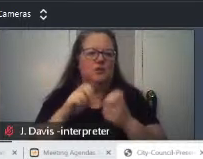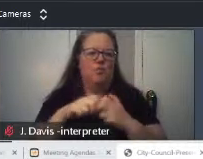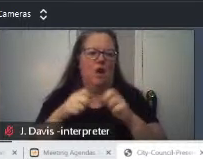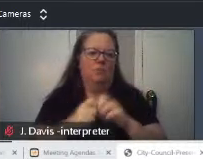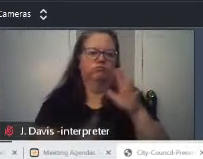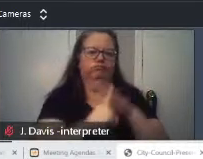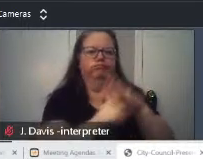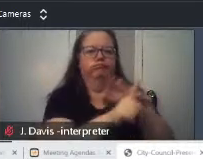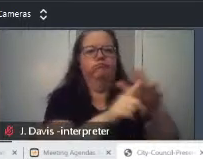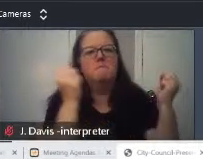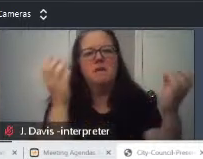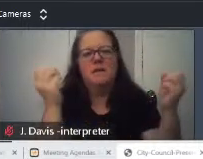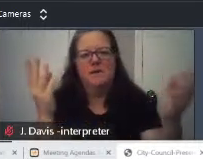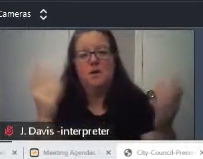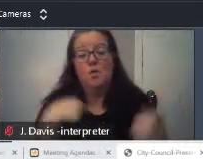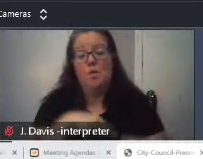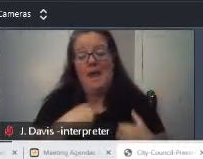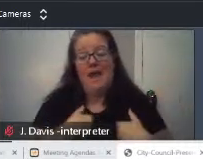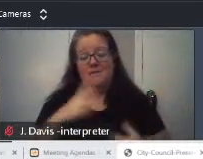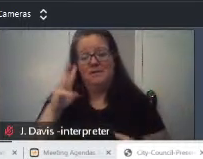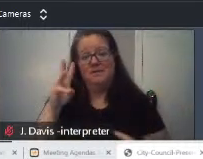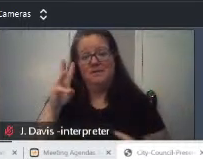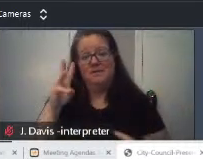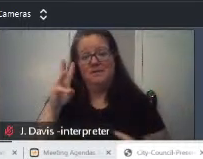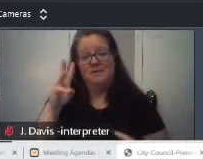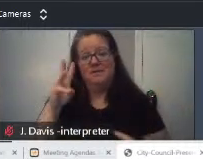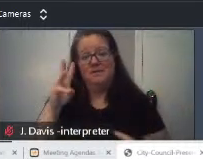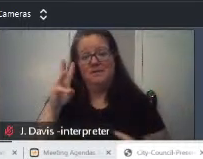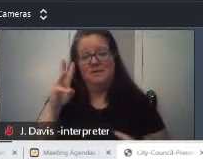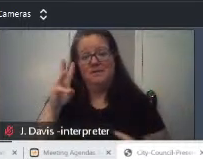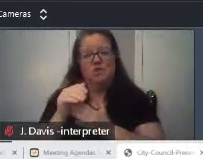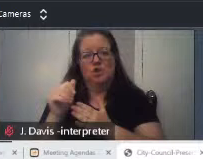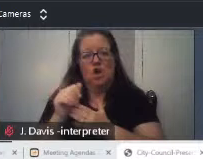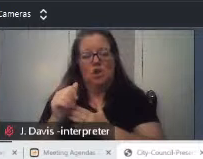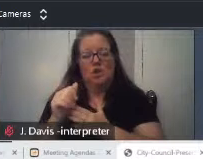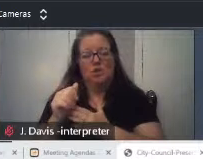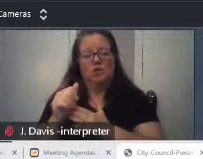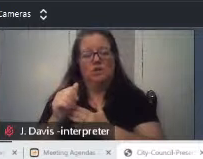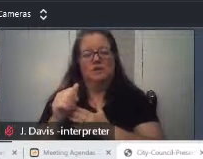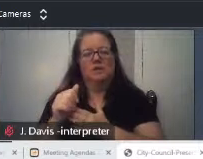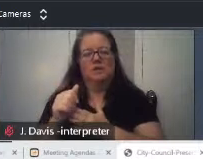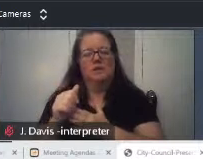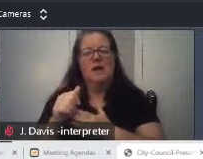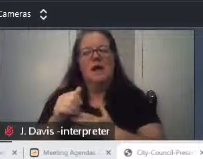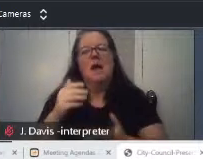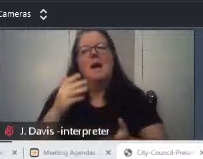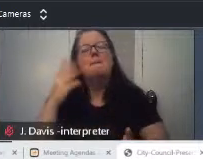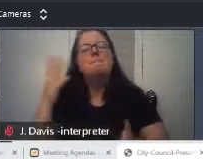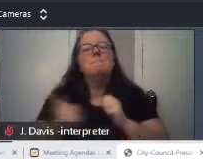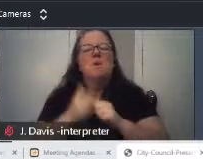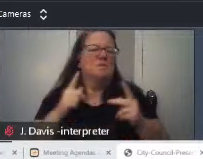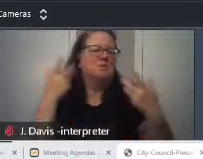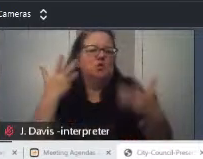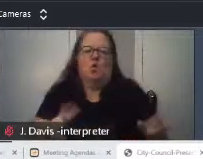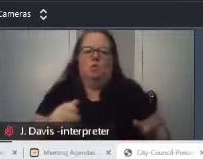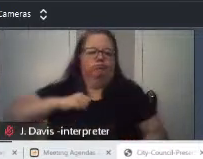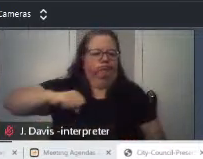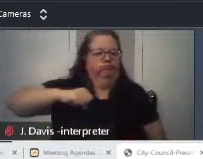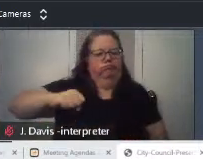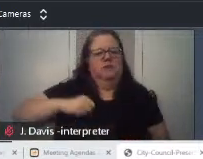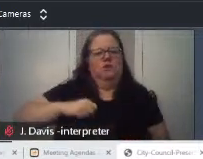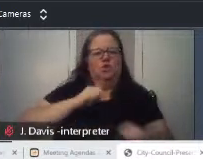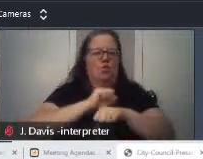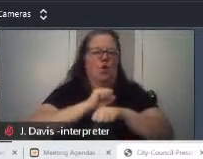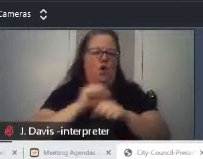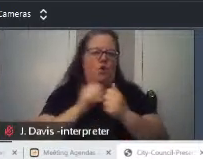though we have a $6 million appraisal on, we're not always the most attractive partner for some businesses to come in and work with. And I think the main thing we have to